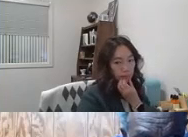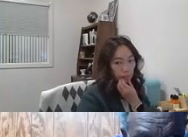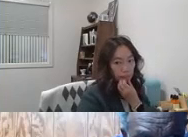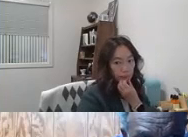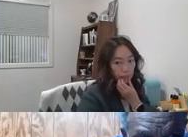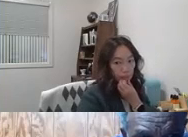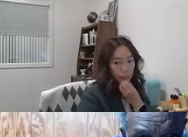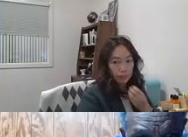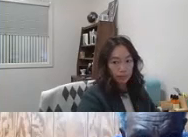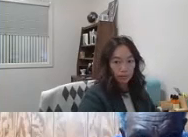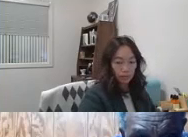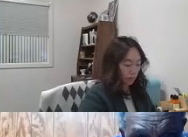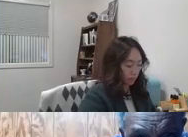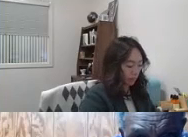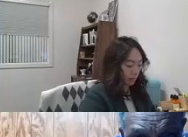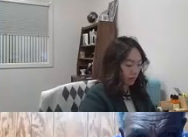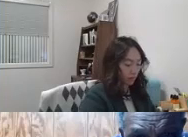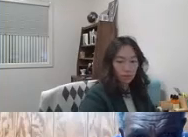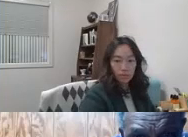5th. And